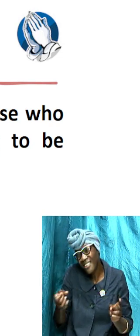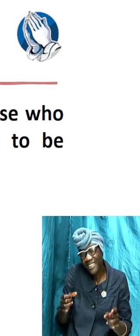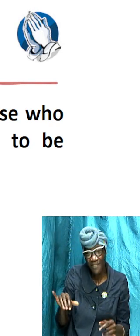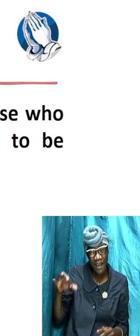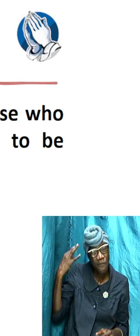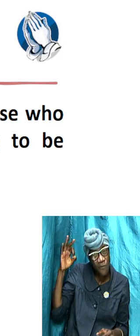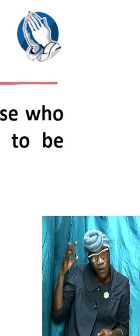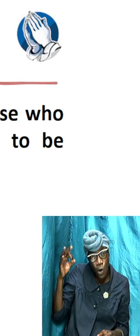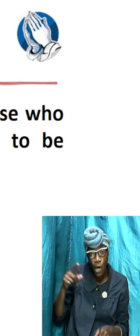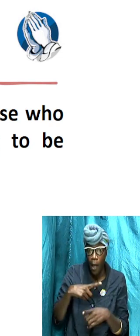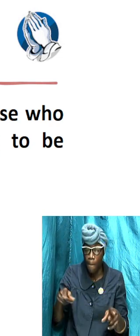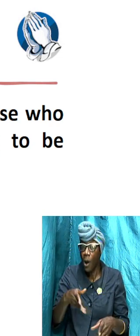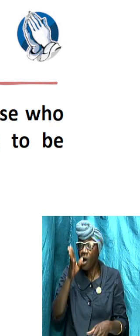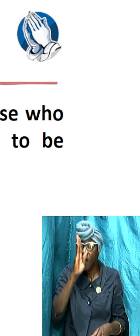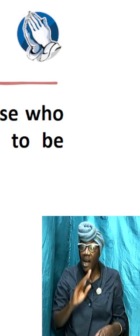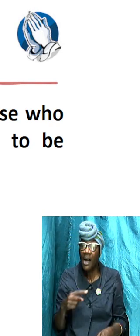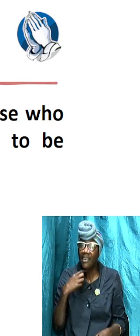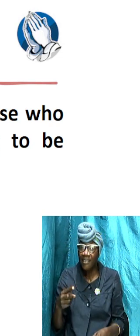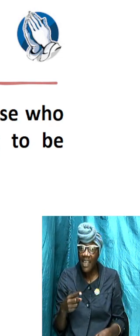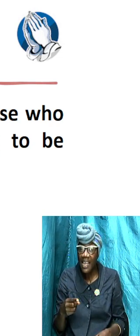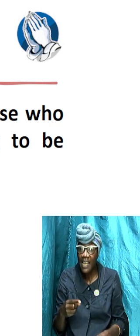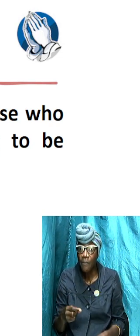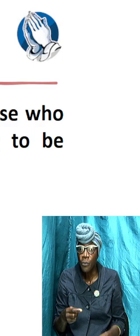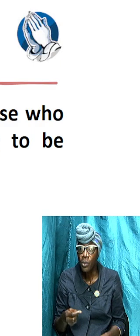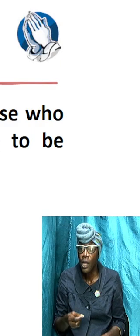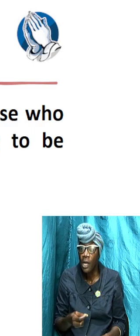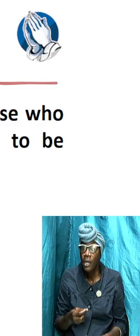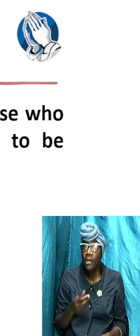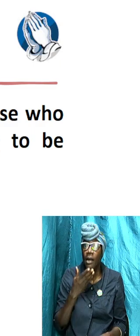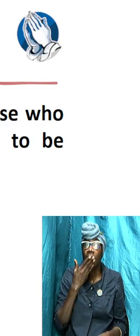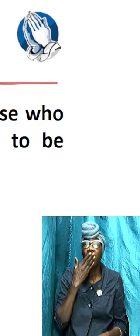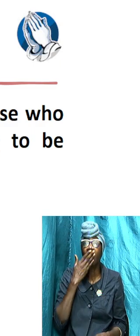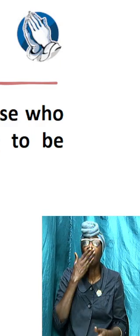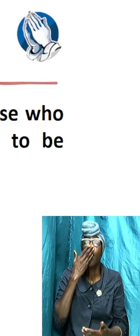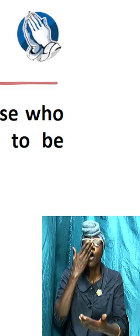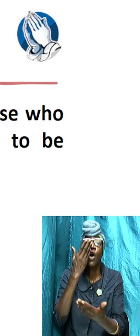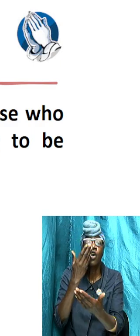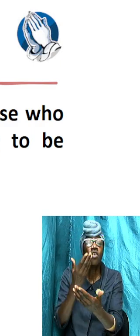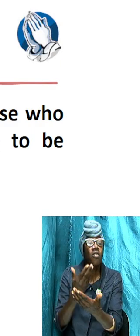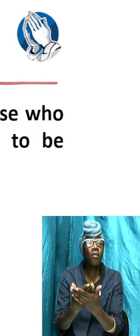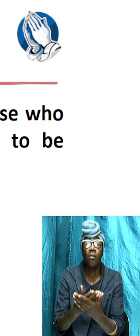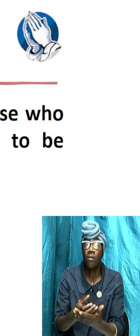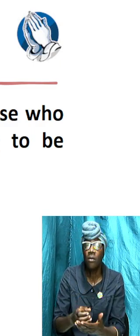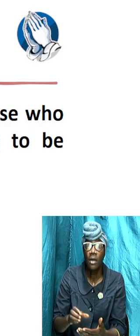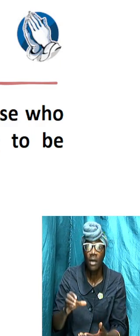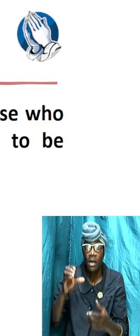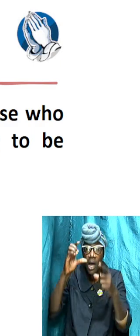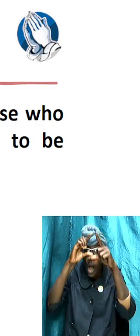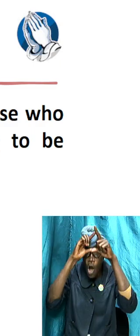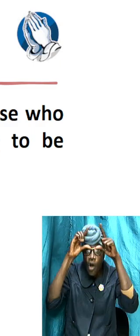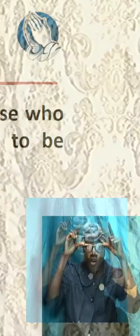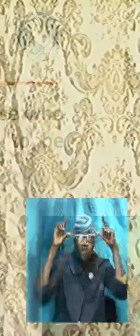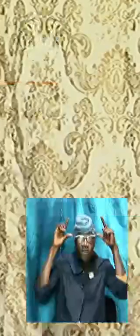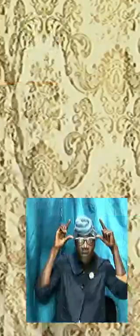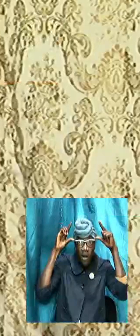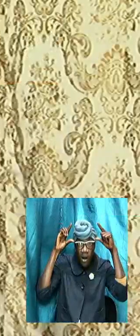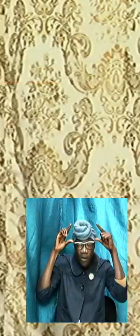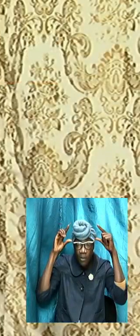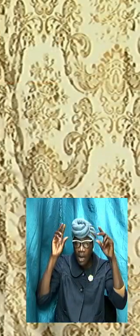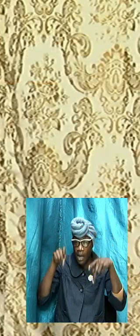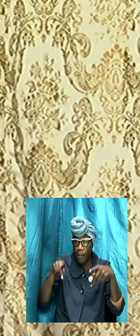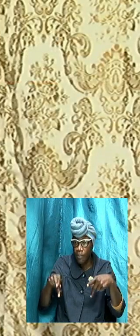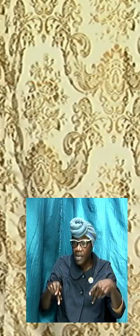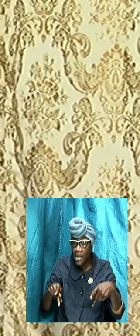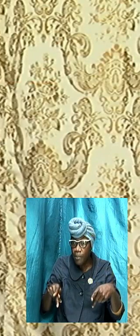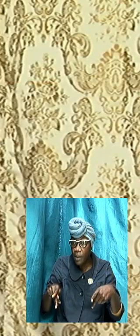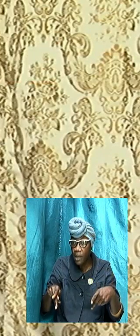is saying that there is an incorruptible crown for persons who can exercise self-control. Persons who are willing to strive for